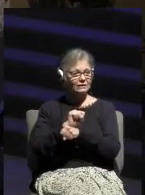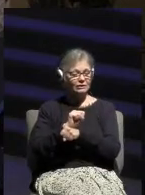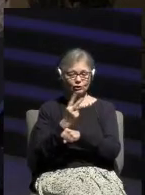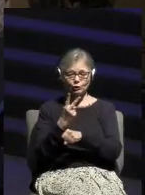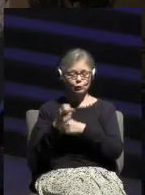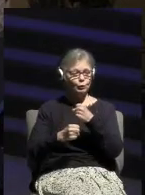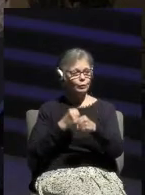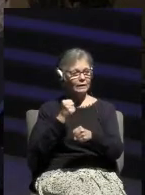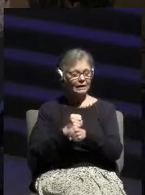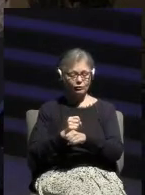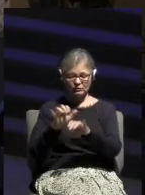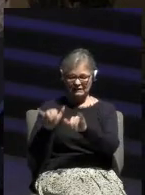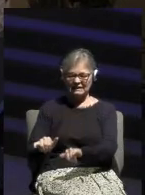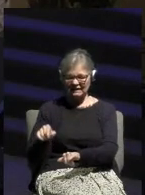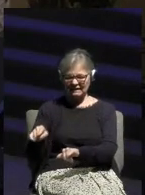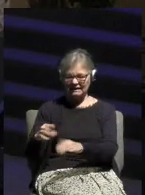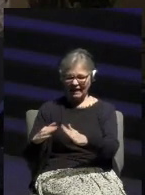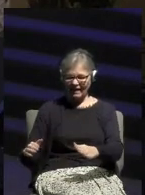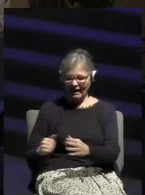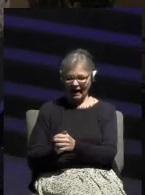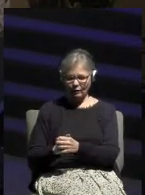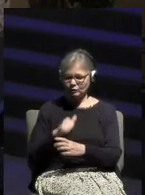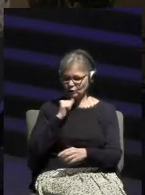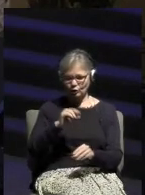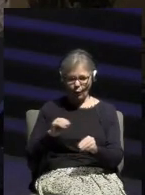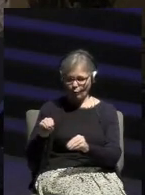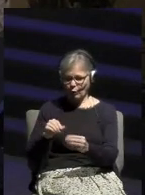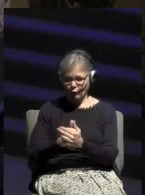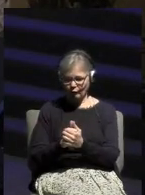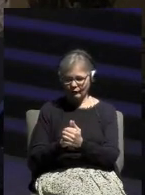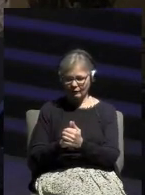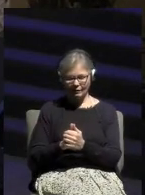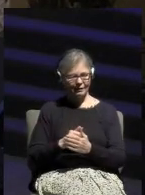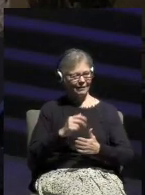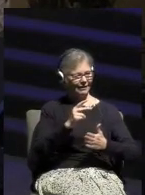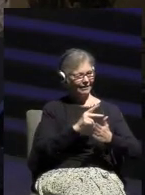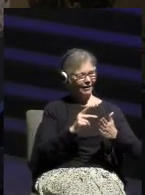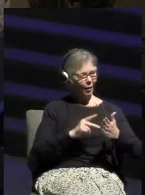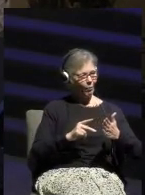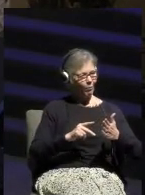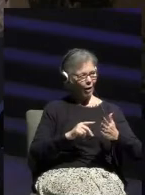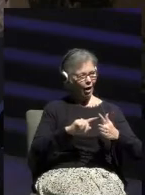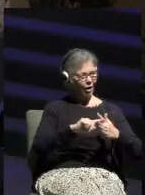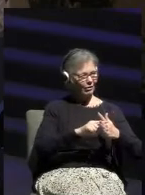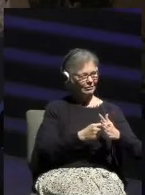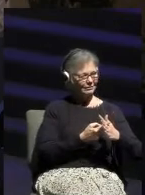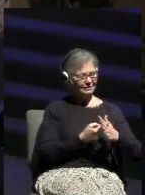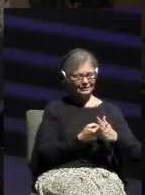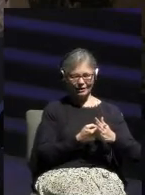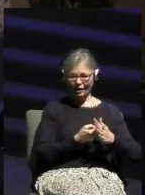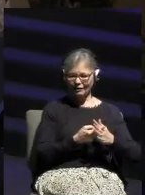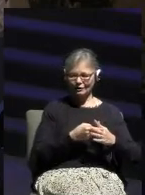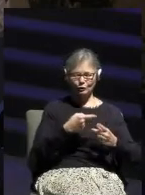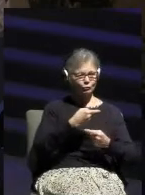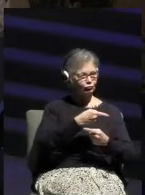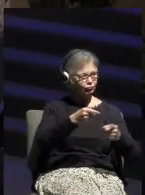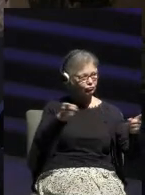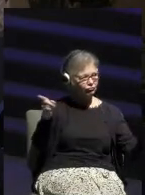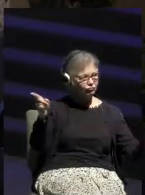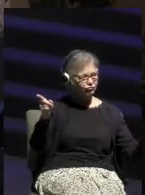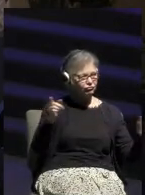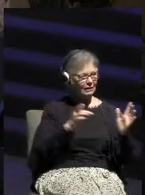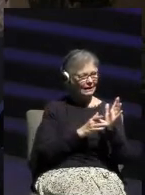and all that was going on in his life, and he set out on a journey to make Jesus known to the world. And